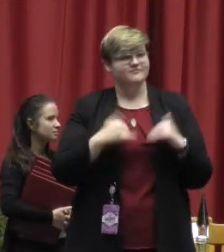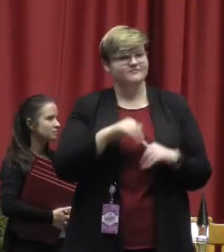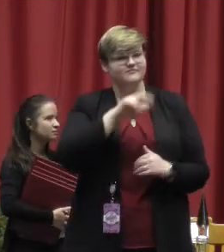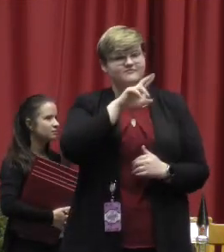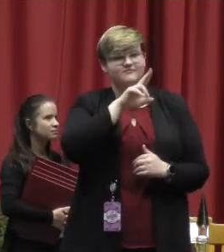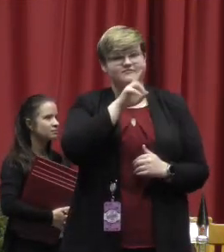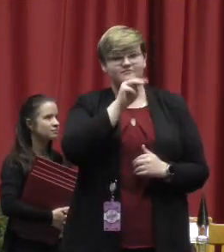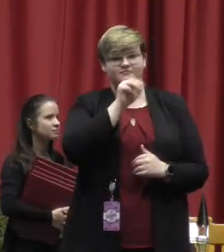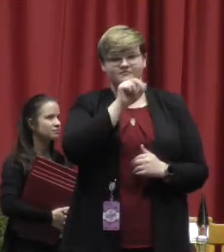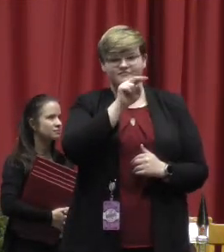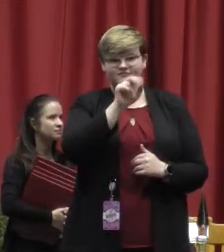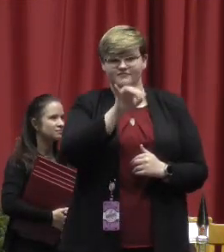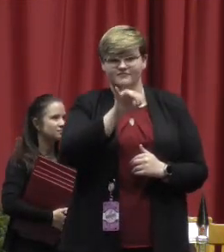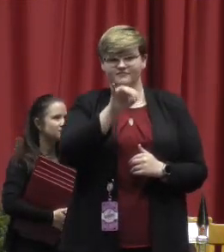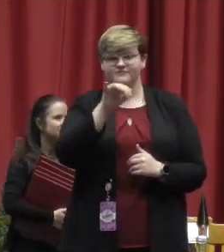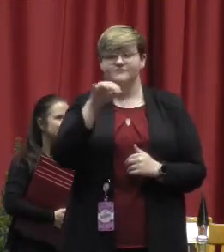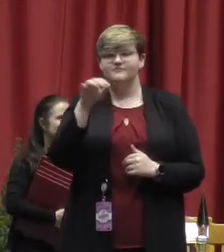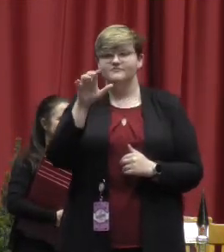Rumana Karim.